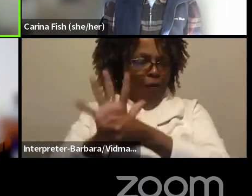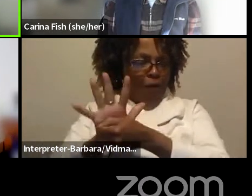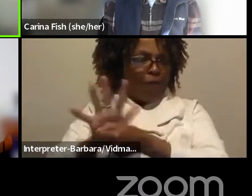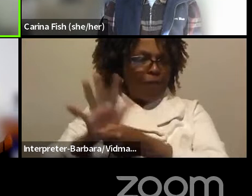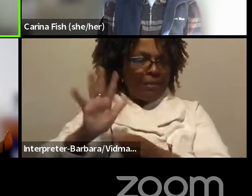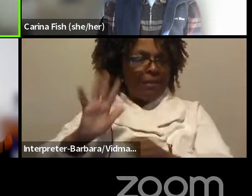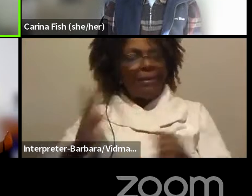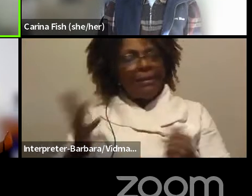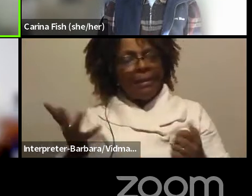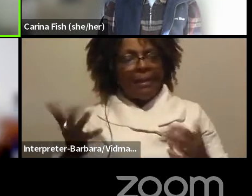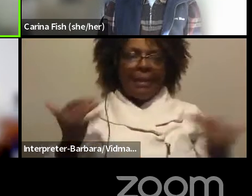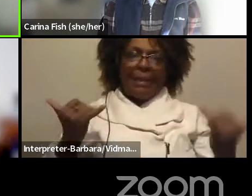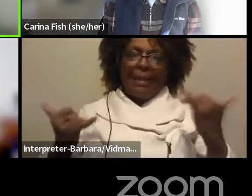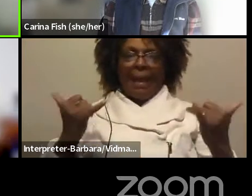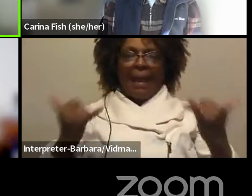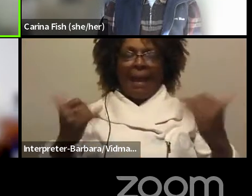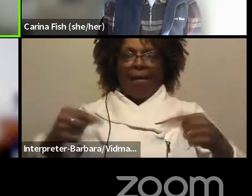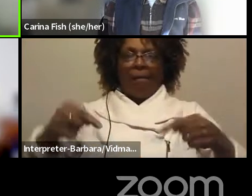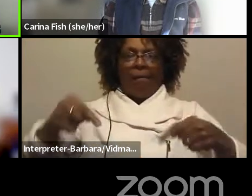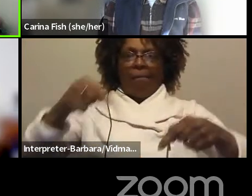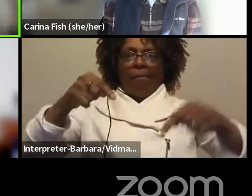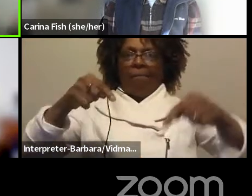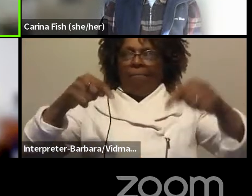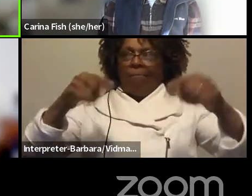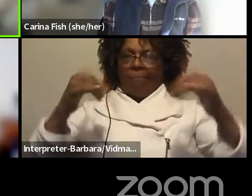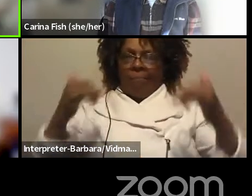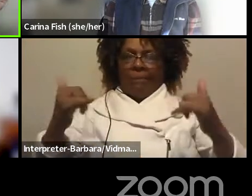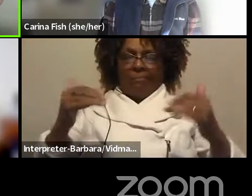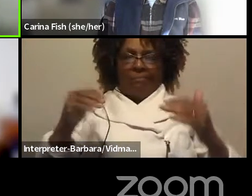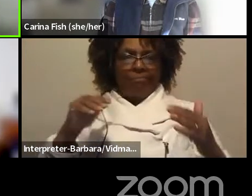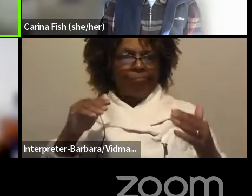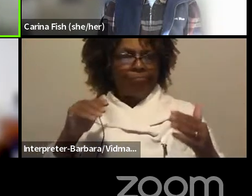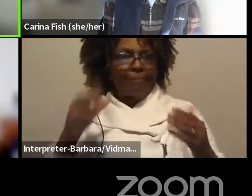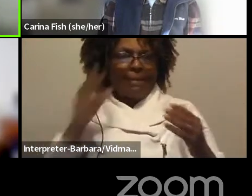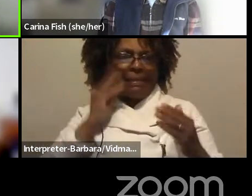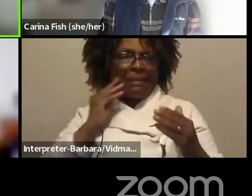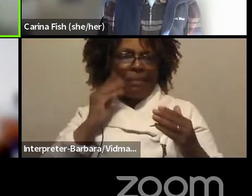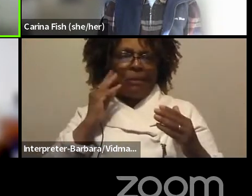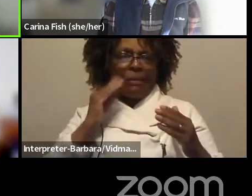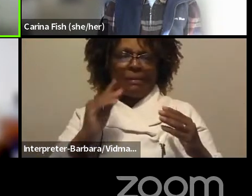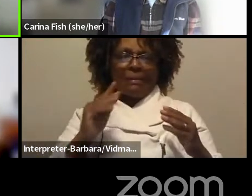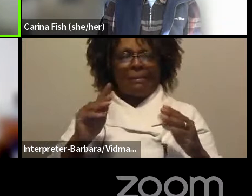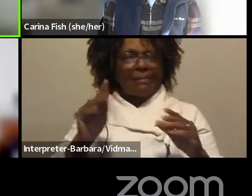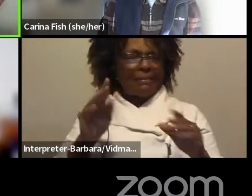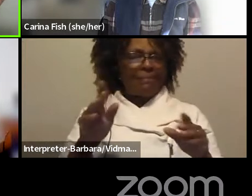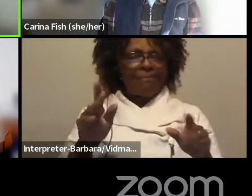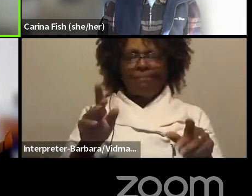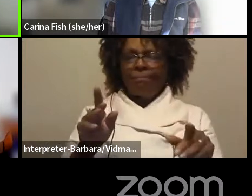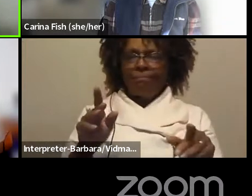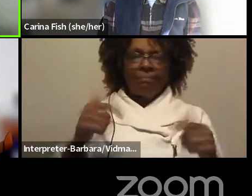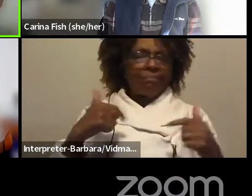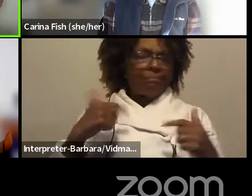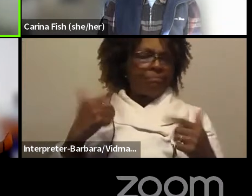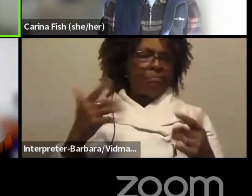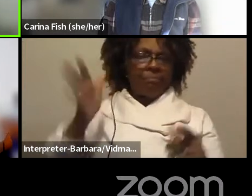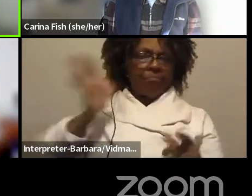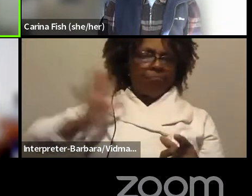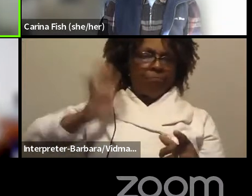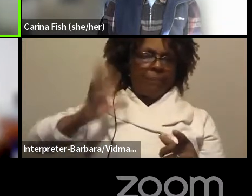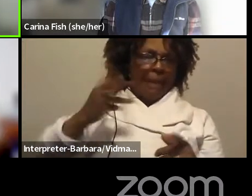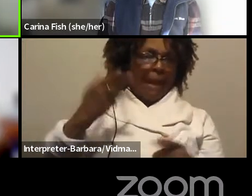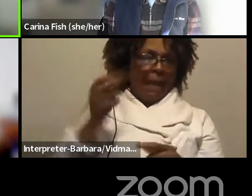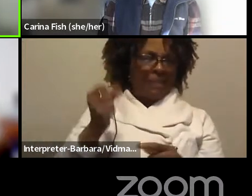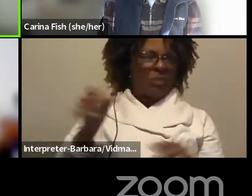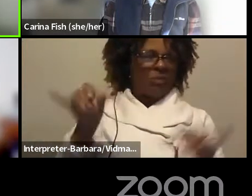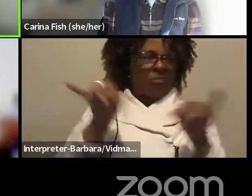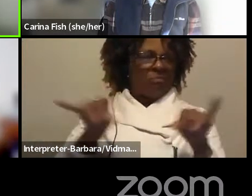like drawing, going back to like things I did back in high school. So that I laid off on. So like reading books, drawing,